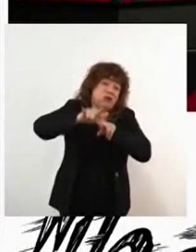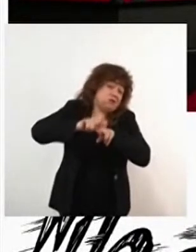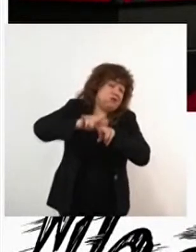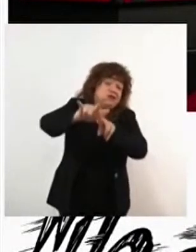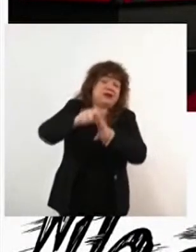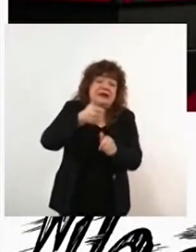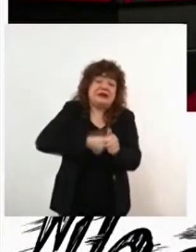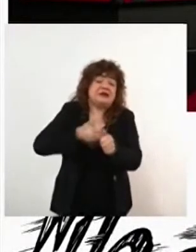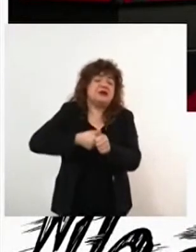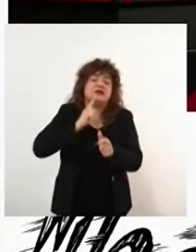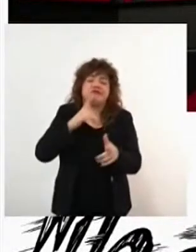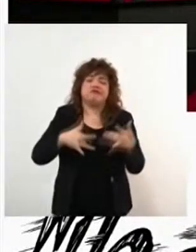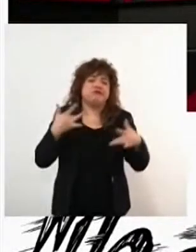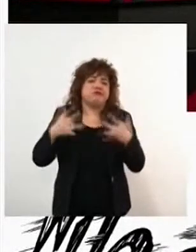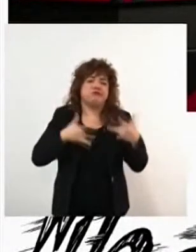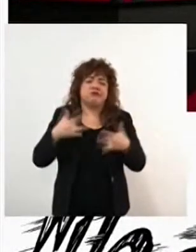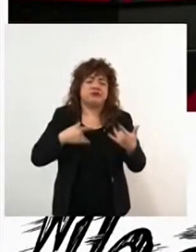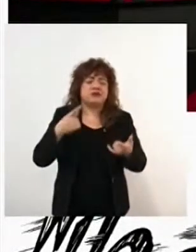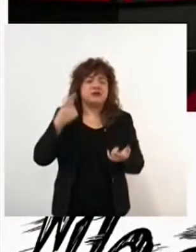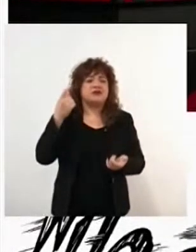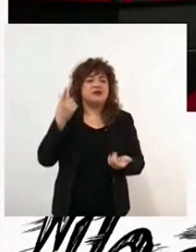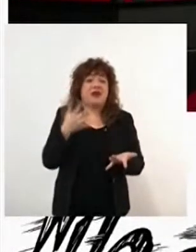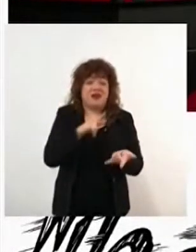that all the satellites